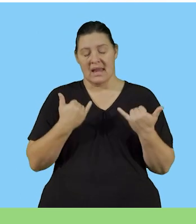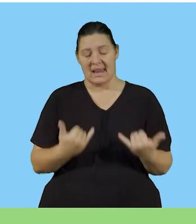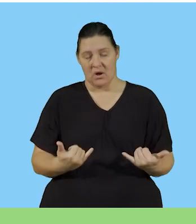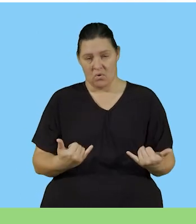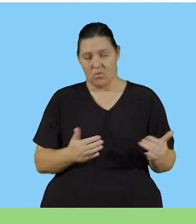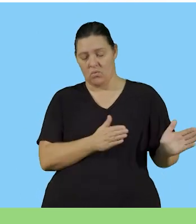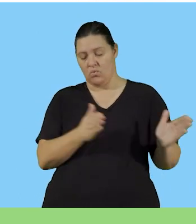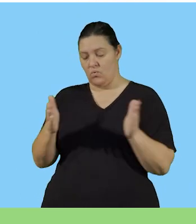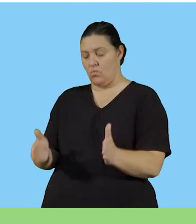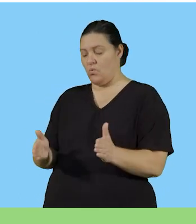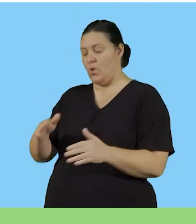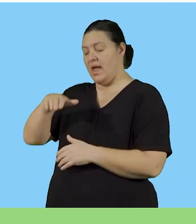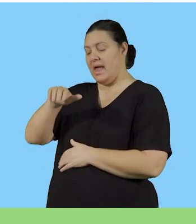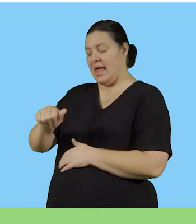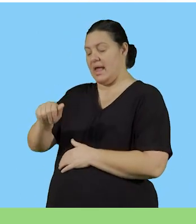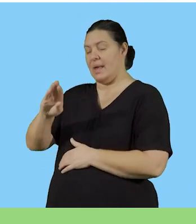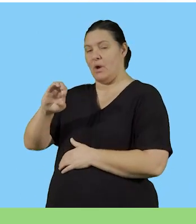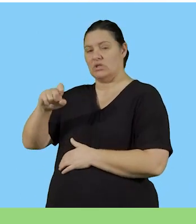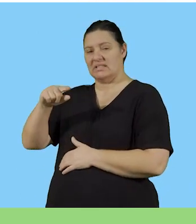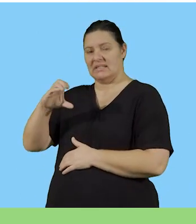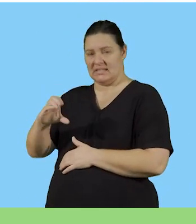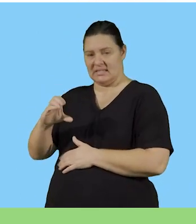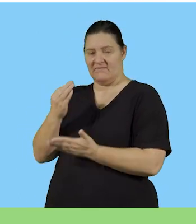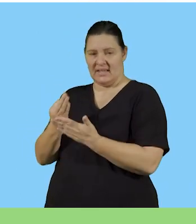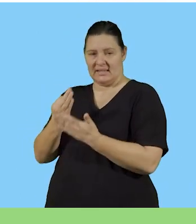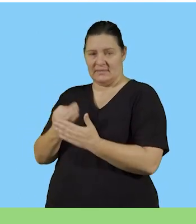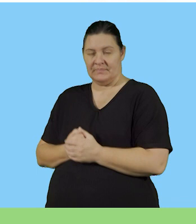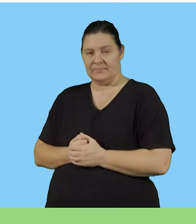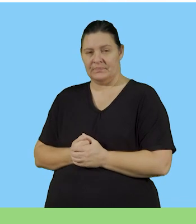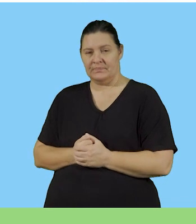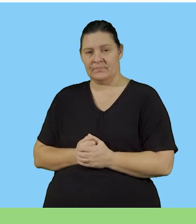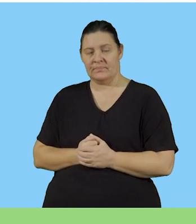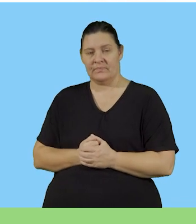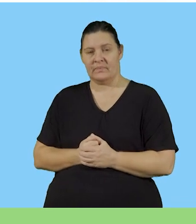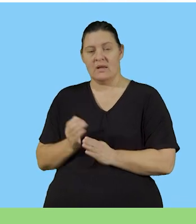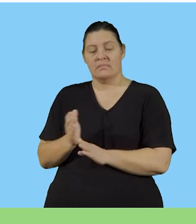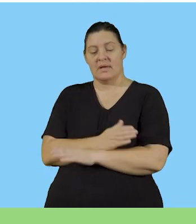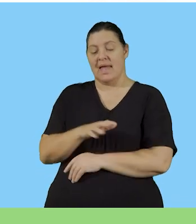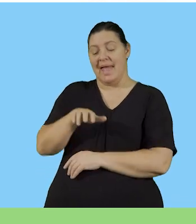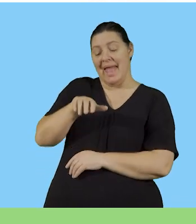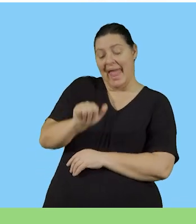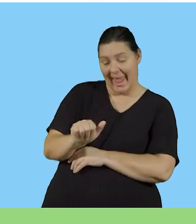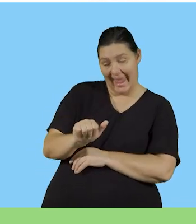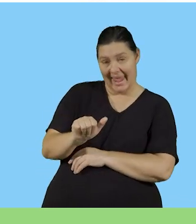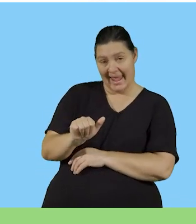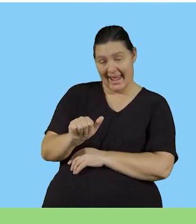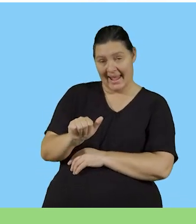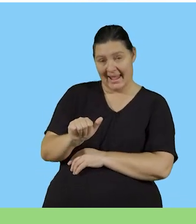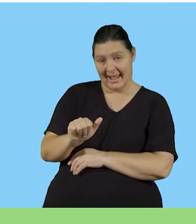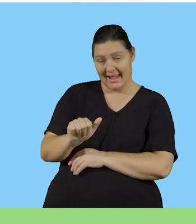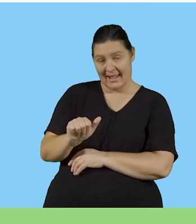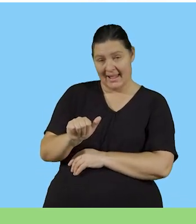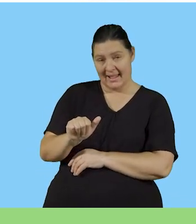Now we are going to move on to our abiotic factors. The prefix a